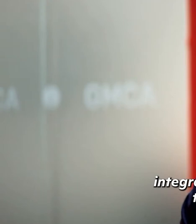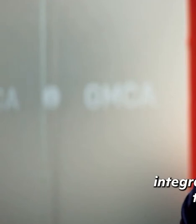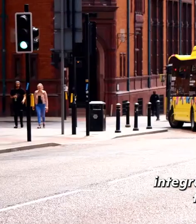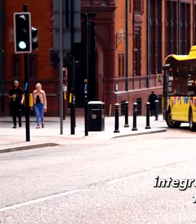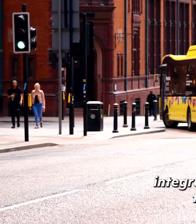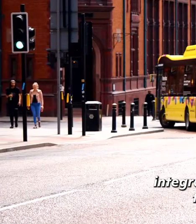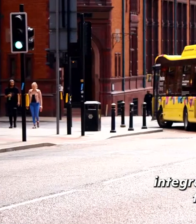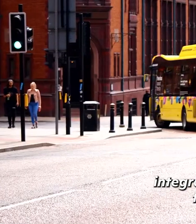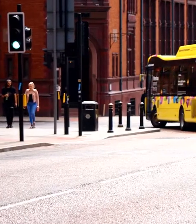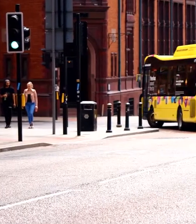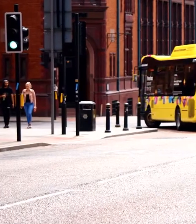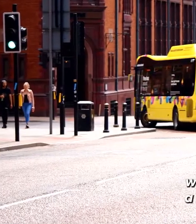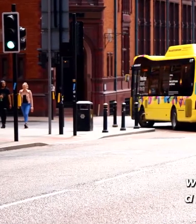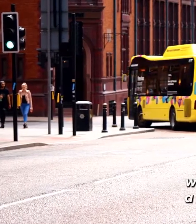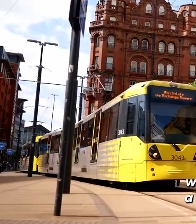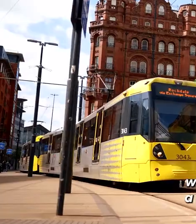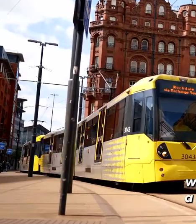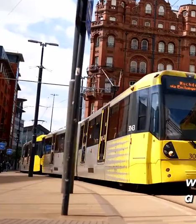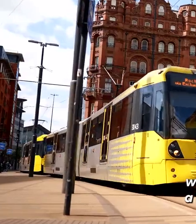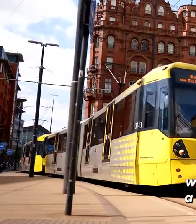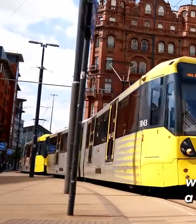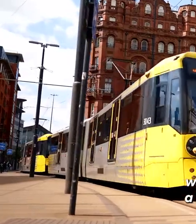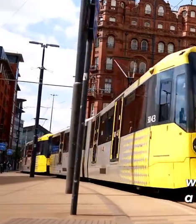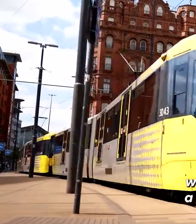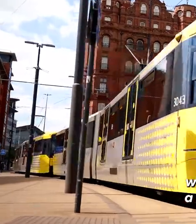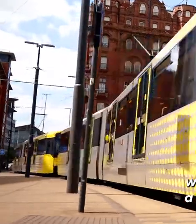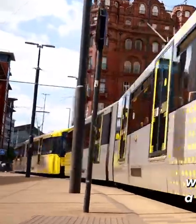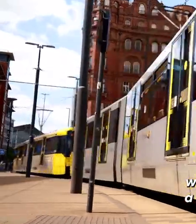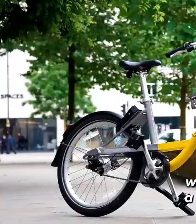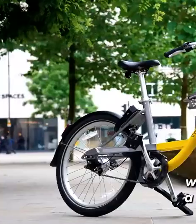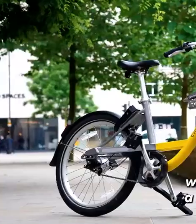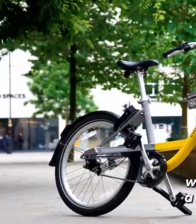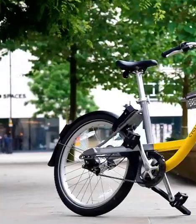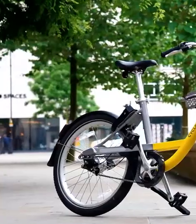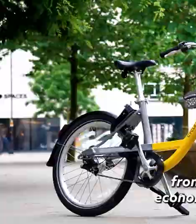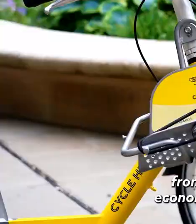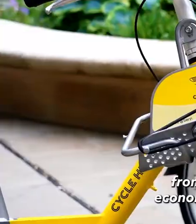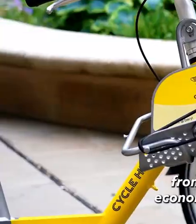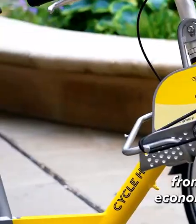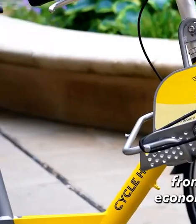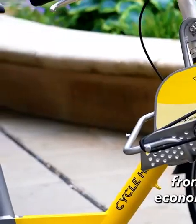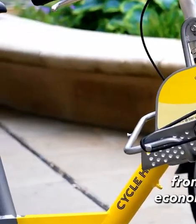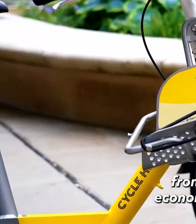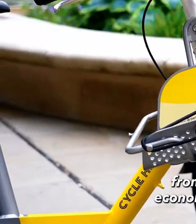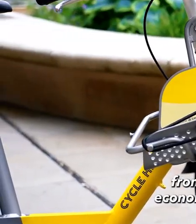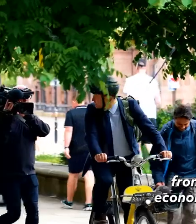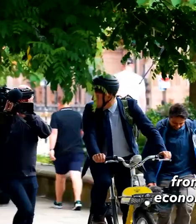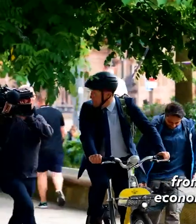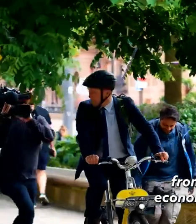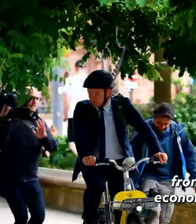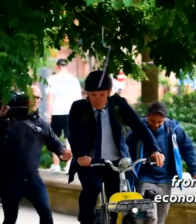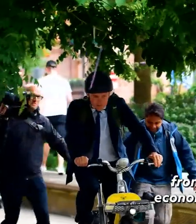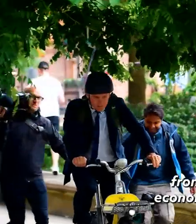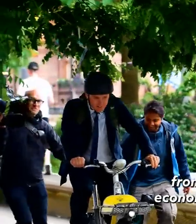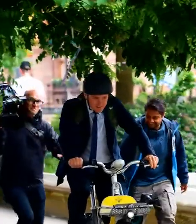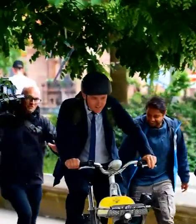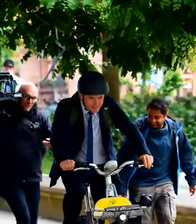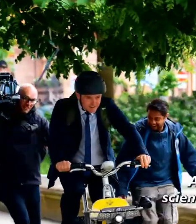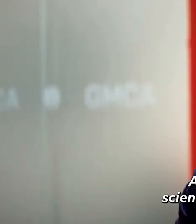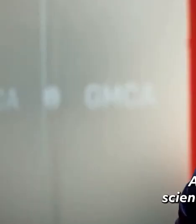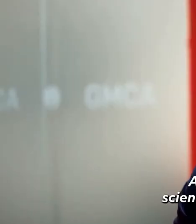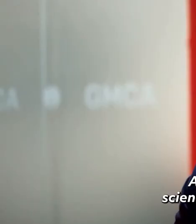transport system to Greater Manchester, which will help us remove 1 million tonnes of carbon from the Greater Manchester economy over the next